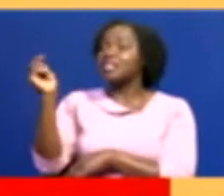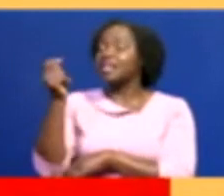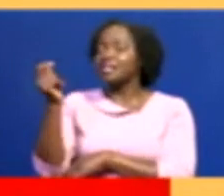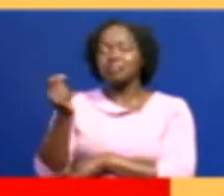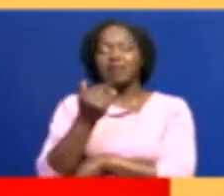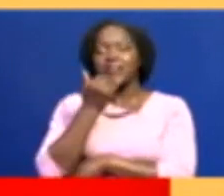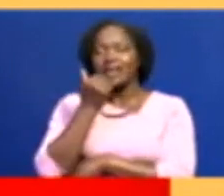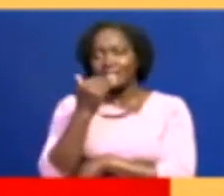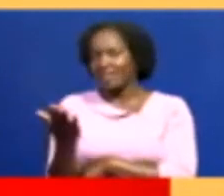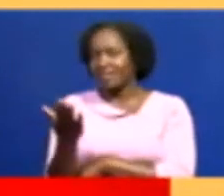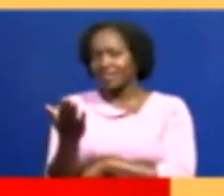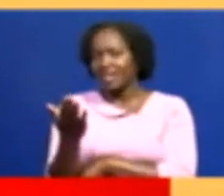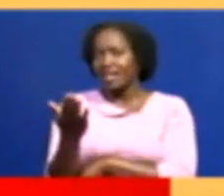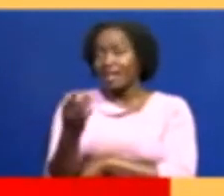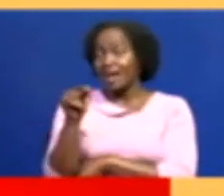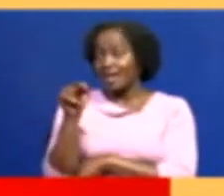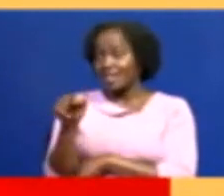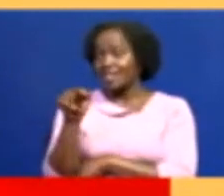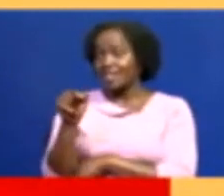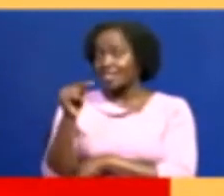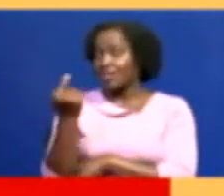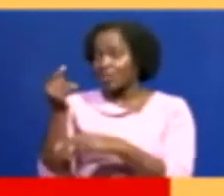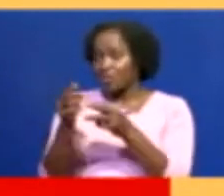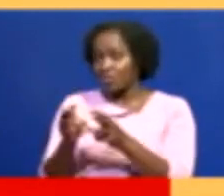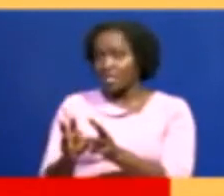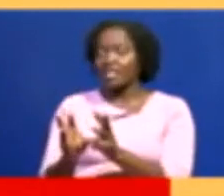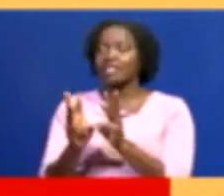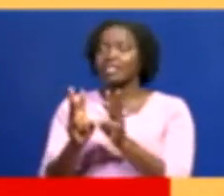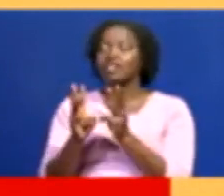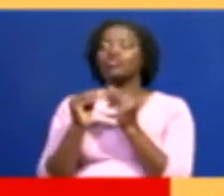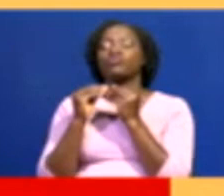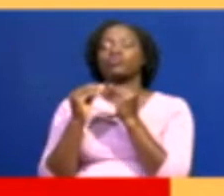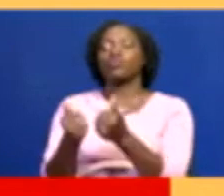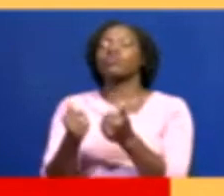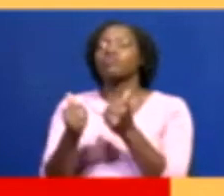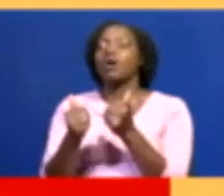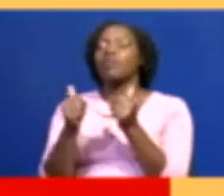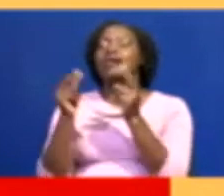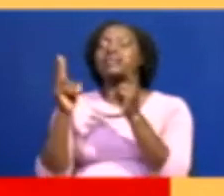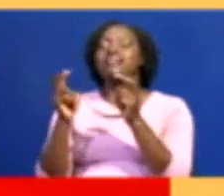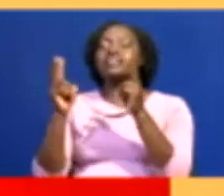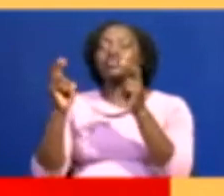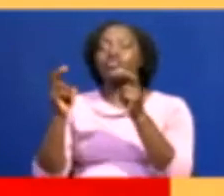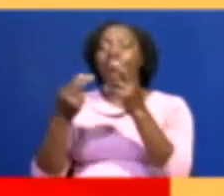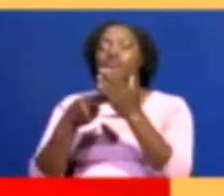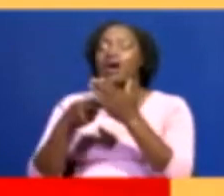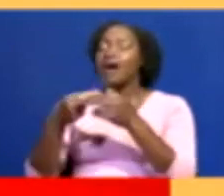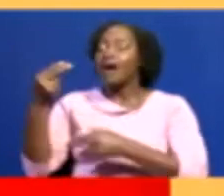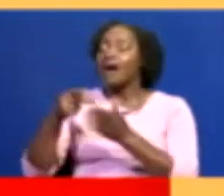the moment. Okay. And that's the only way to sorting out issues of high cost of